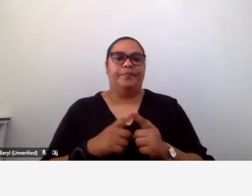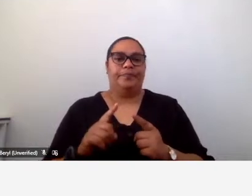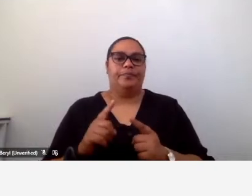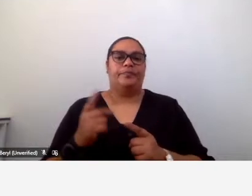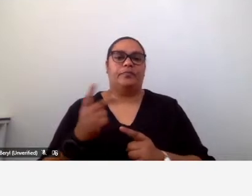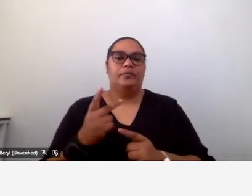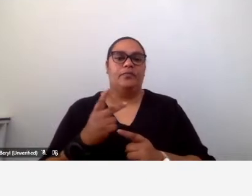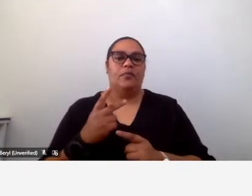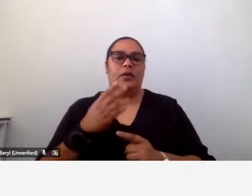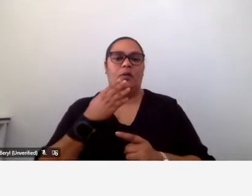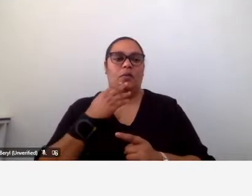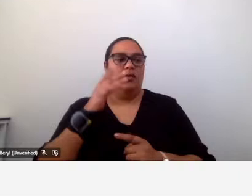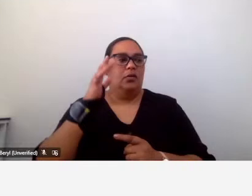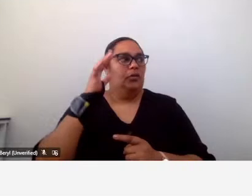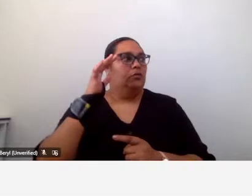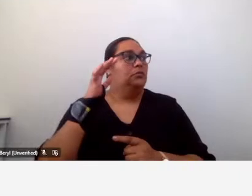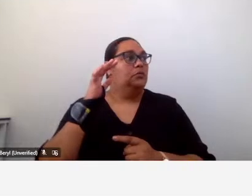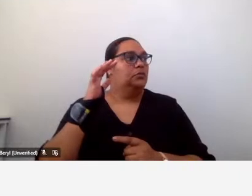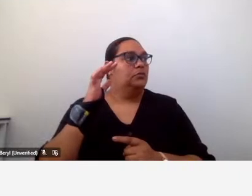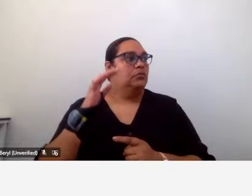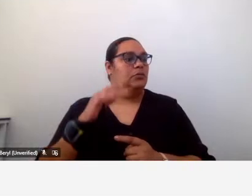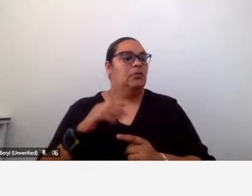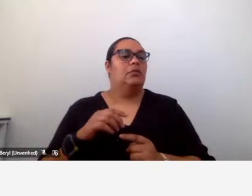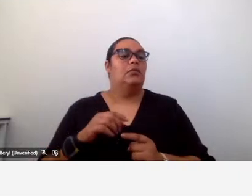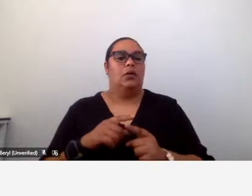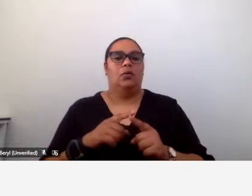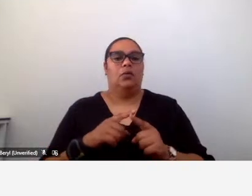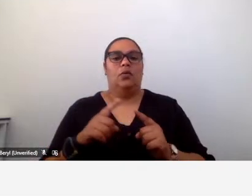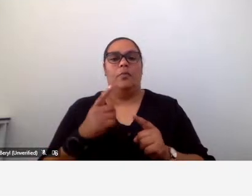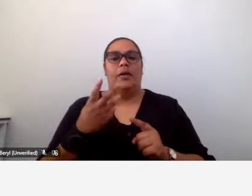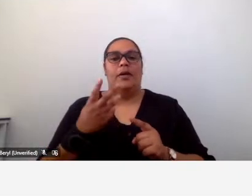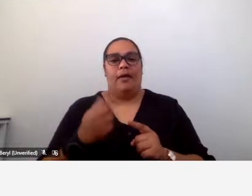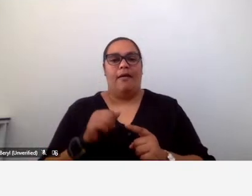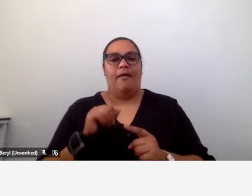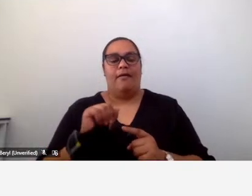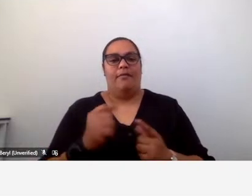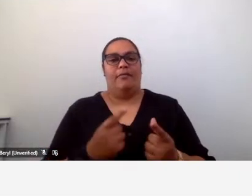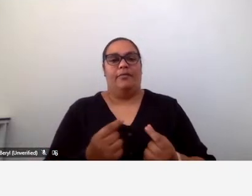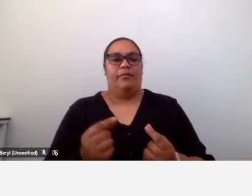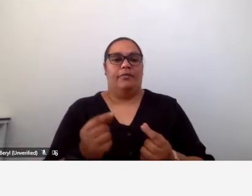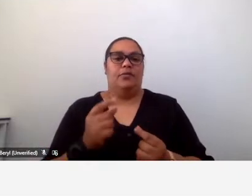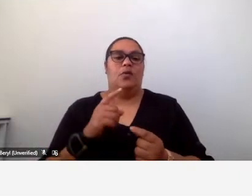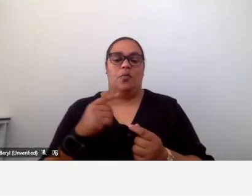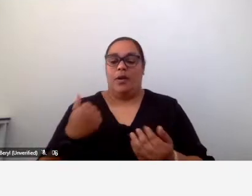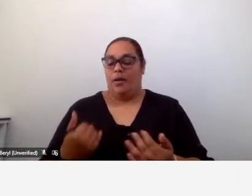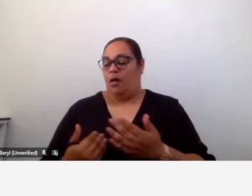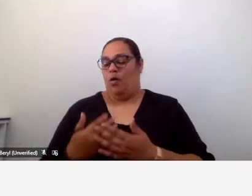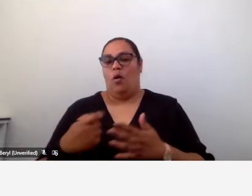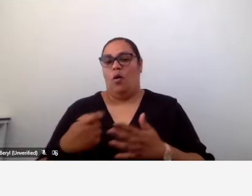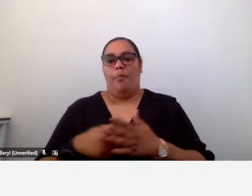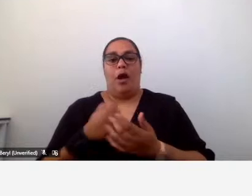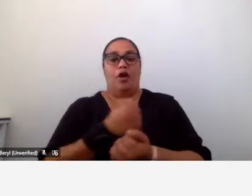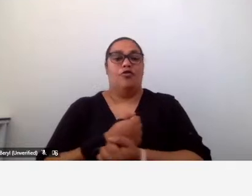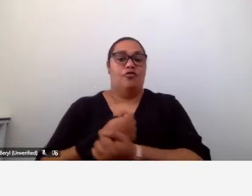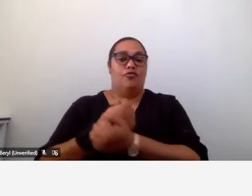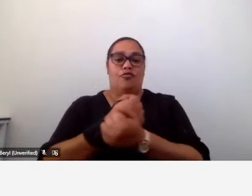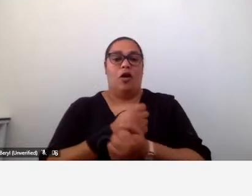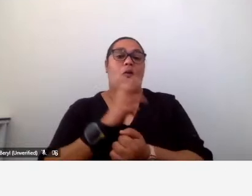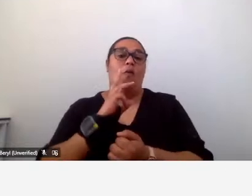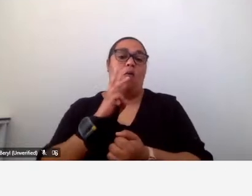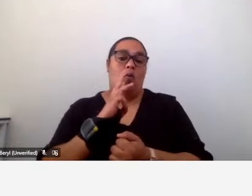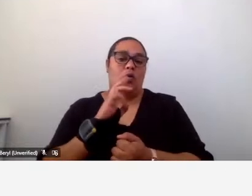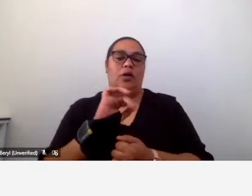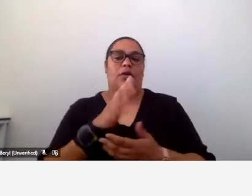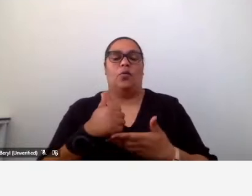the Stellenbosch Municipal, for example, they've also made efforts, recently bought a water truck that